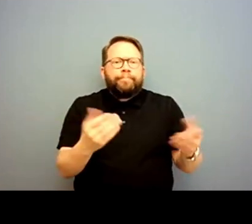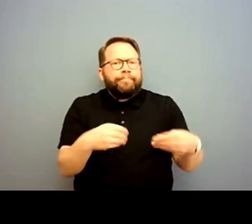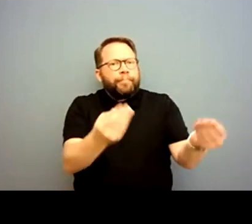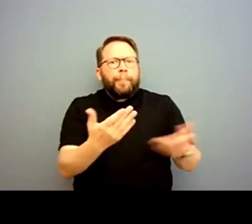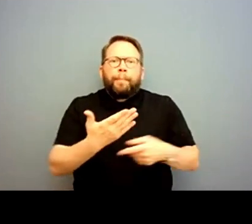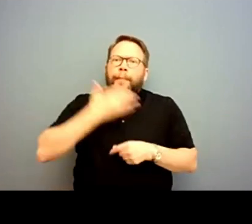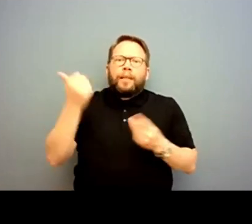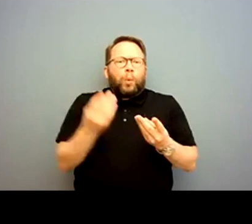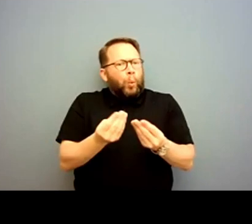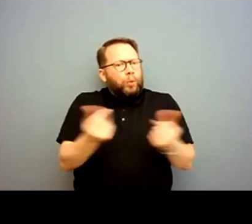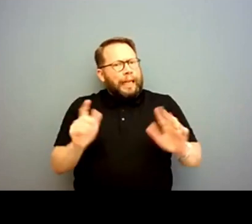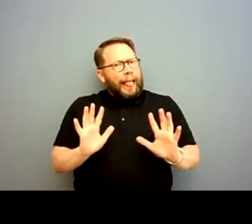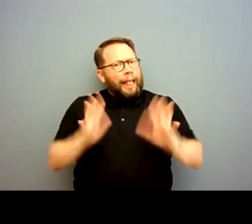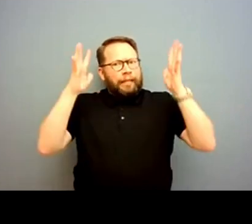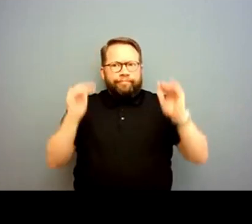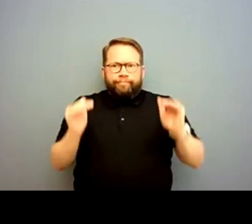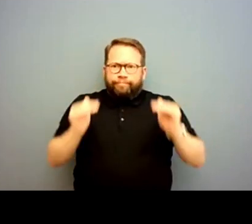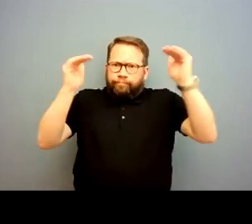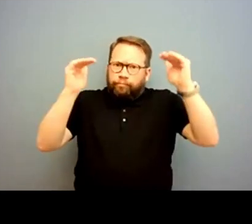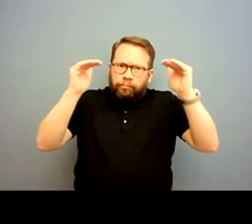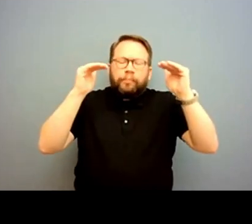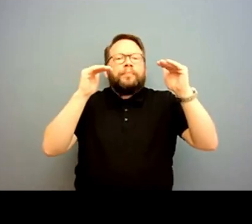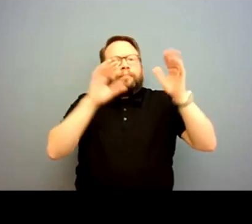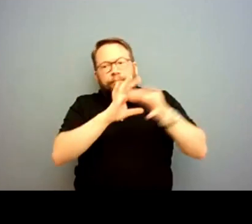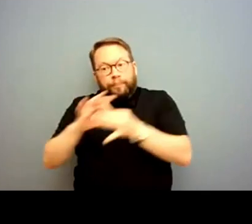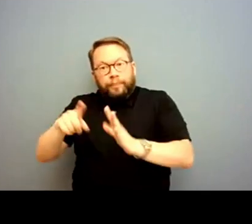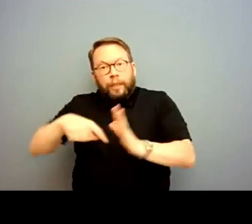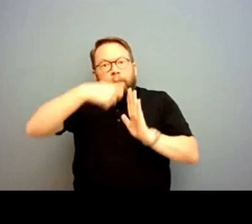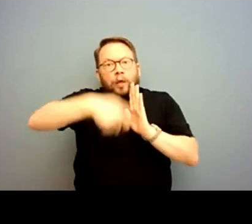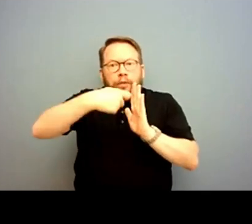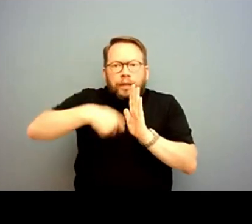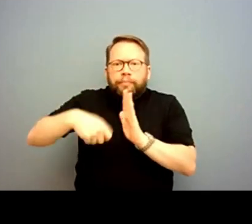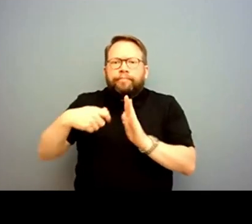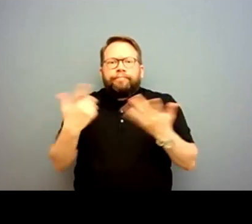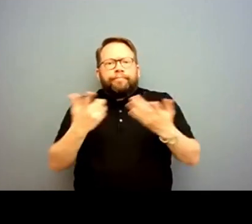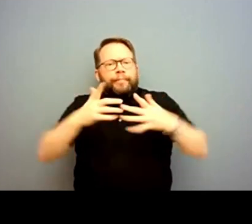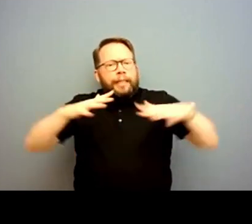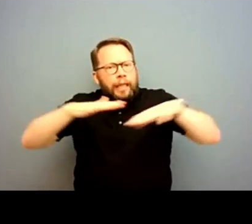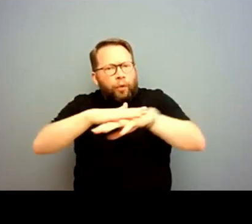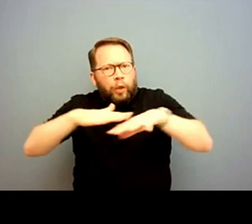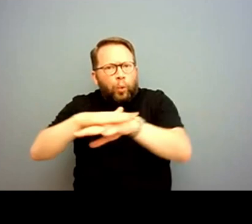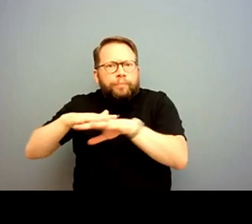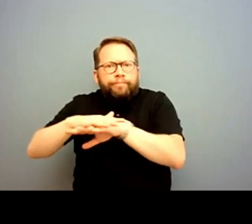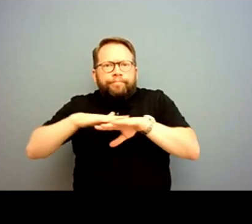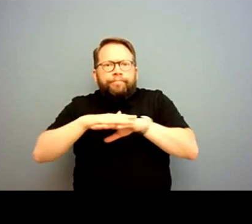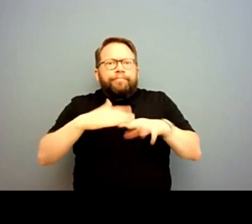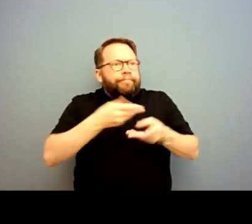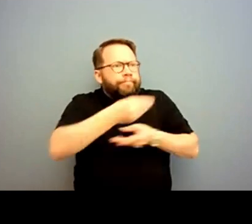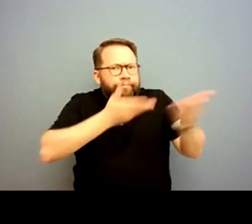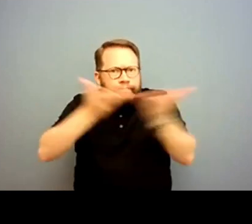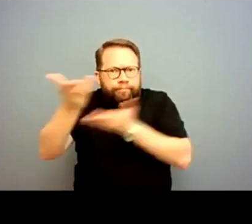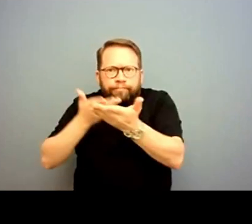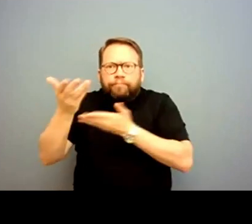to develop connectivity, distance education, and e-health in scarcely populated areas.